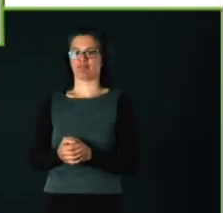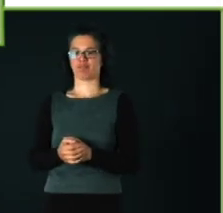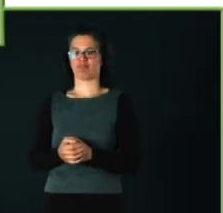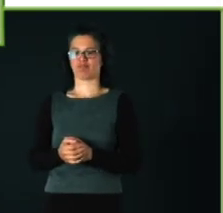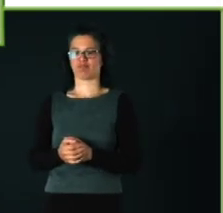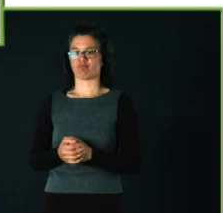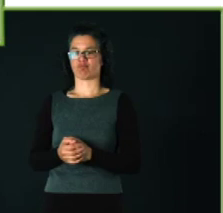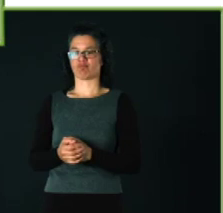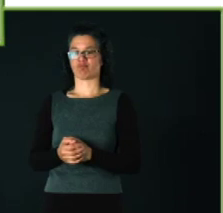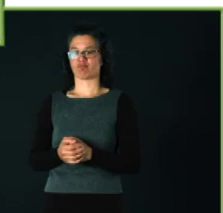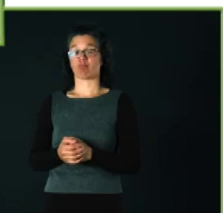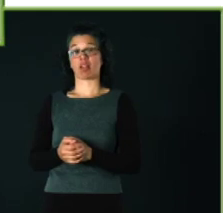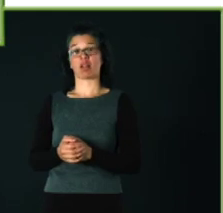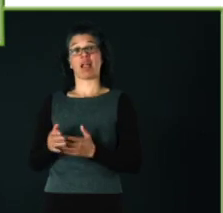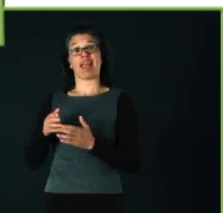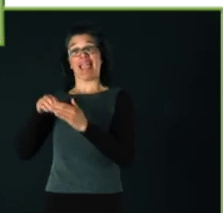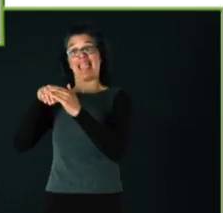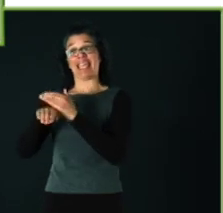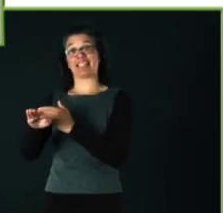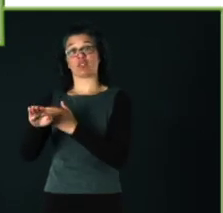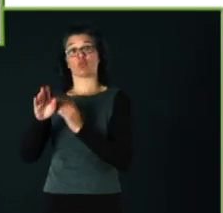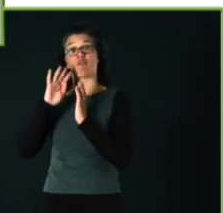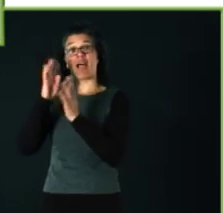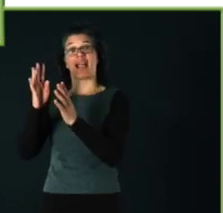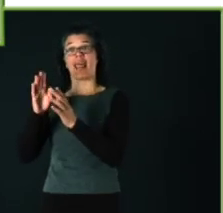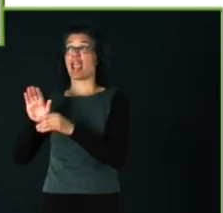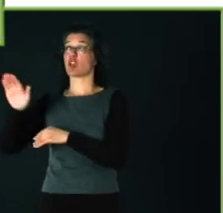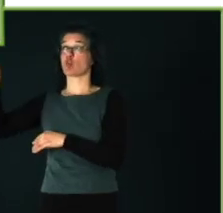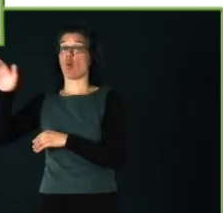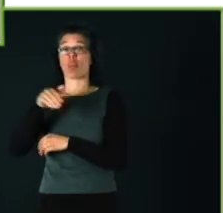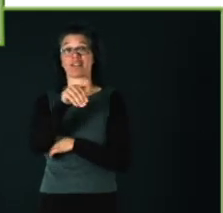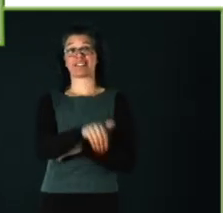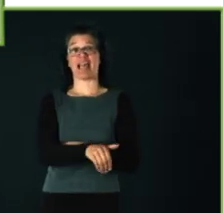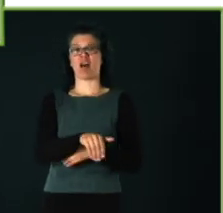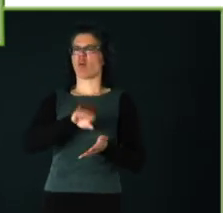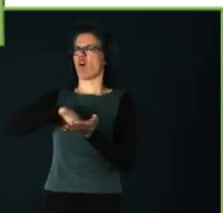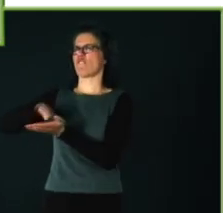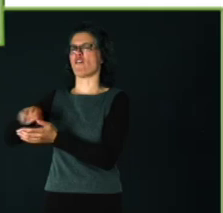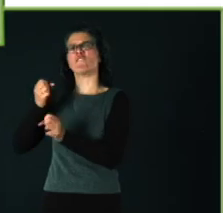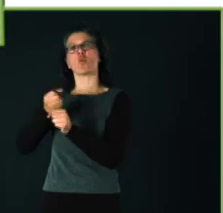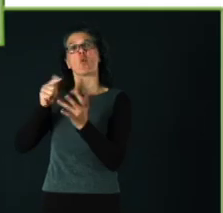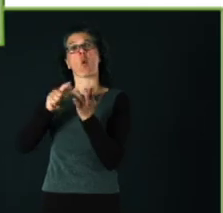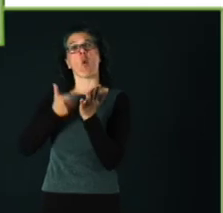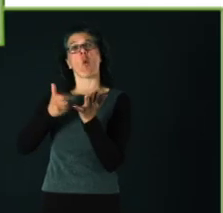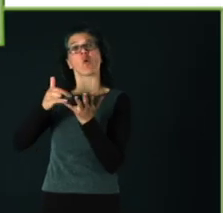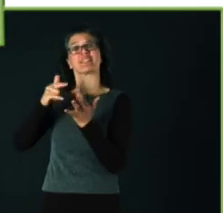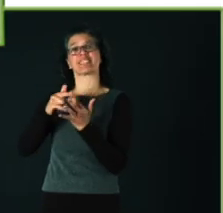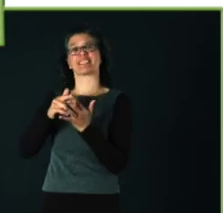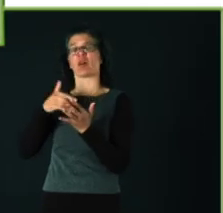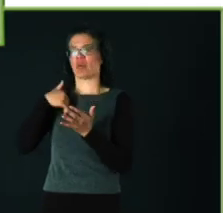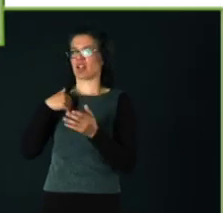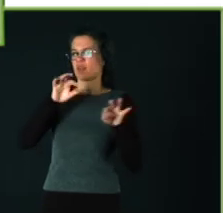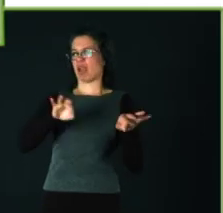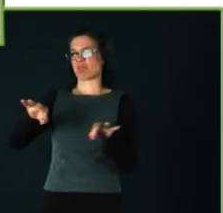the entrance in the town, north and south, get rid of the gorse, plant it with greenery, and that could be done by some of our